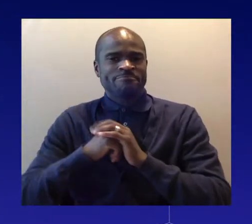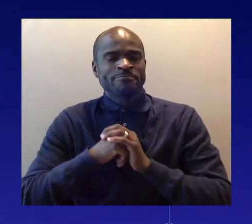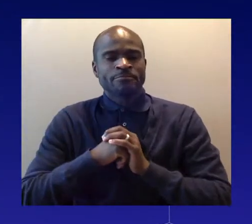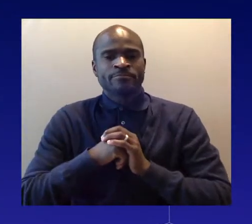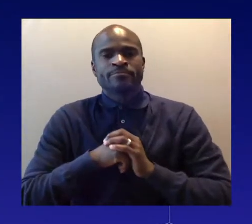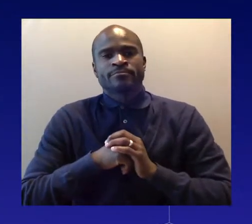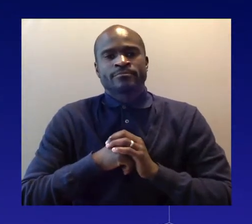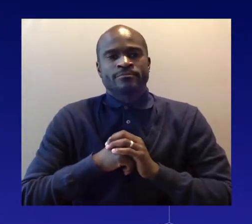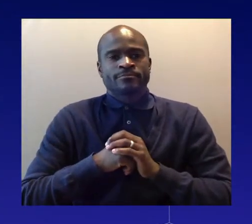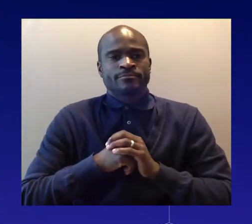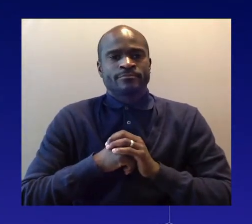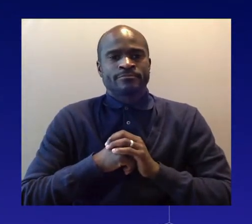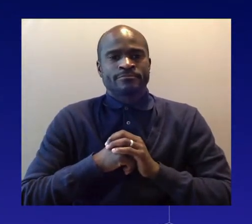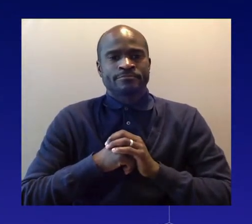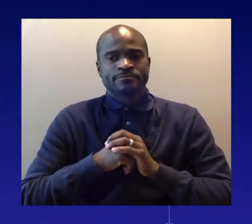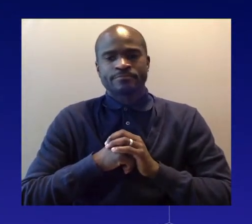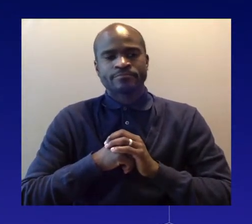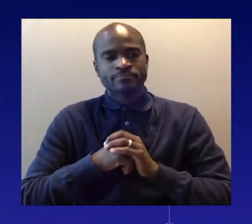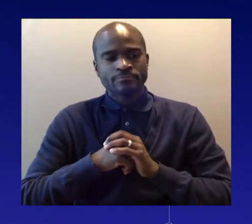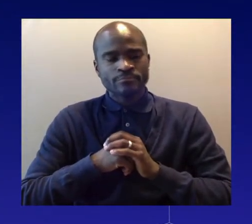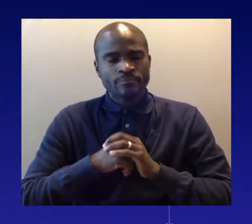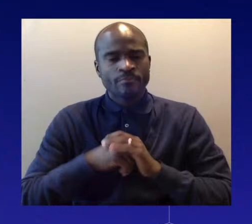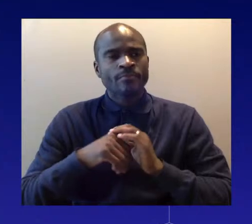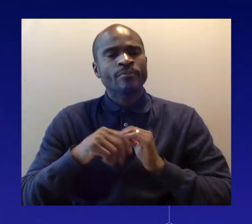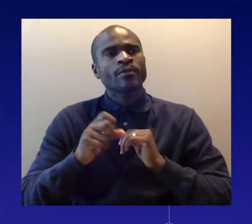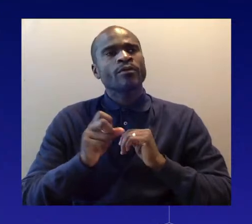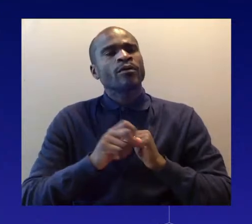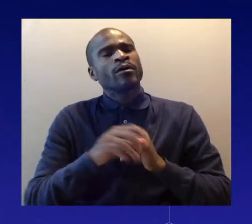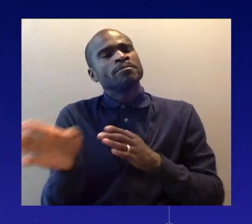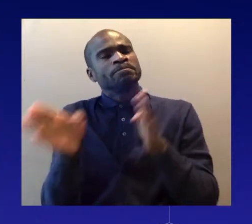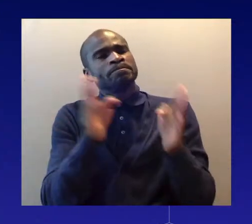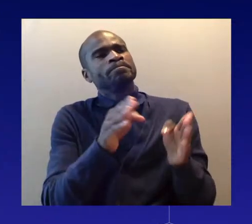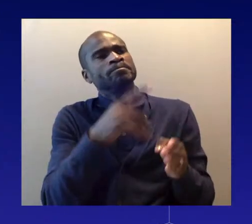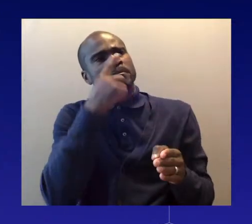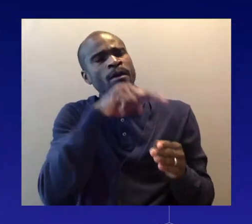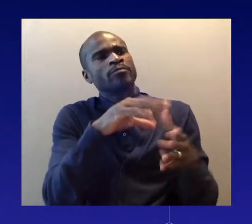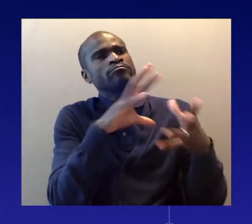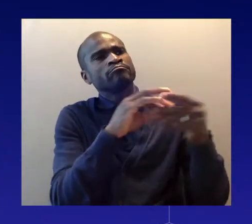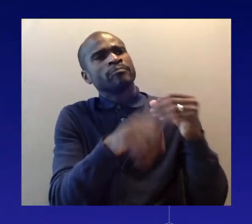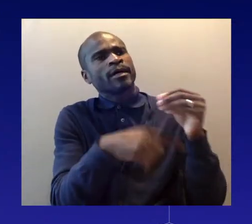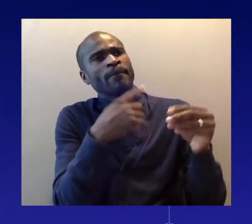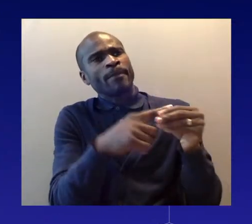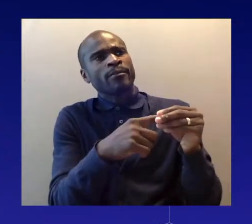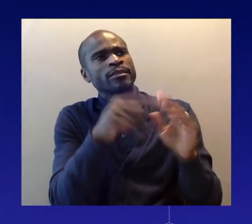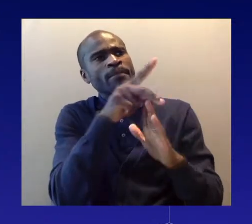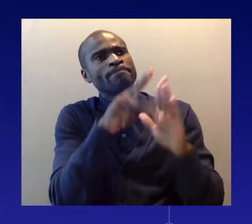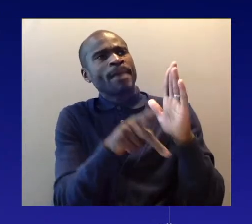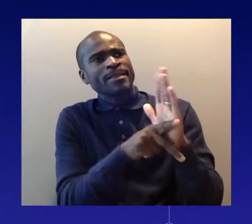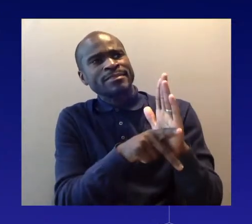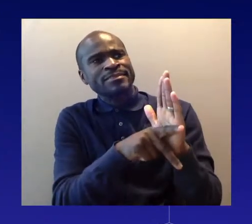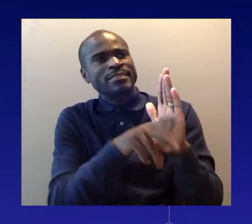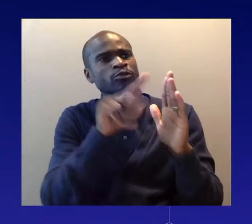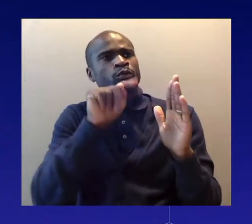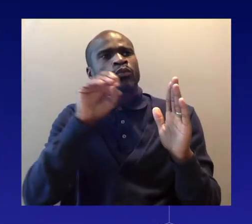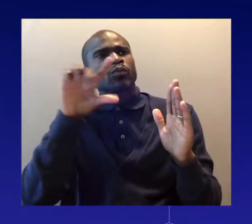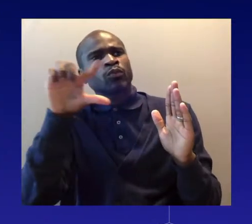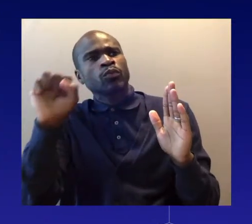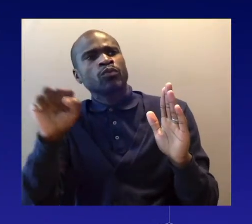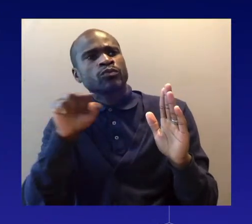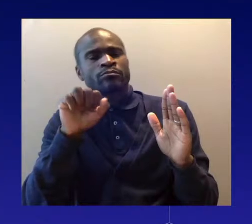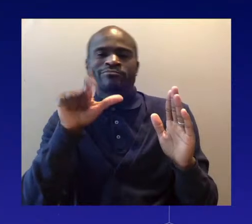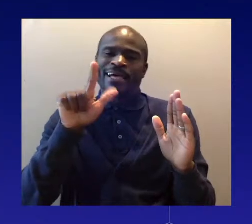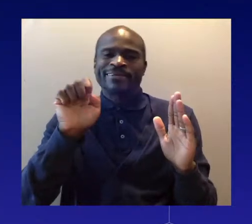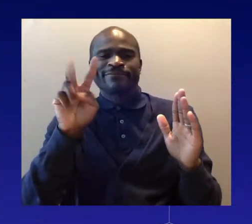Aditi, can you talk a little bit more about the policy levers and the work going on inside the federal government to try to bring